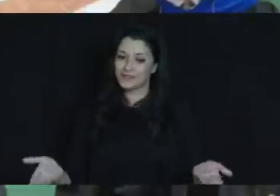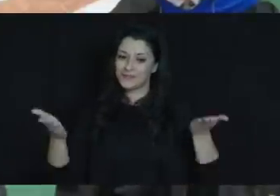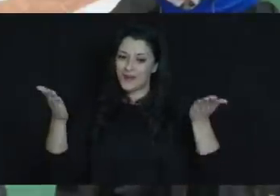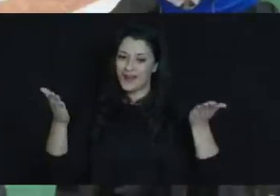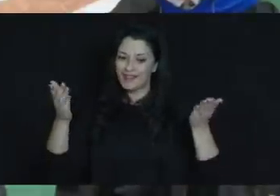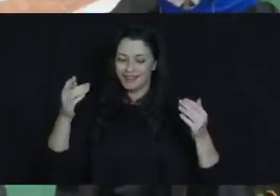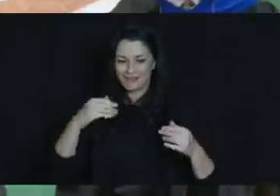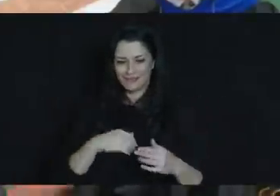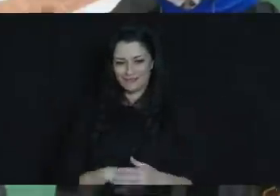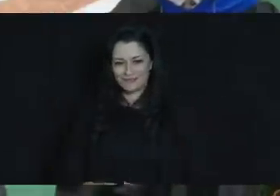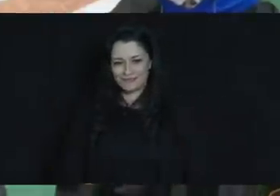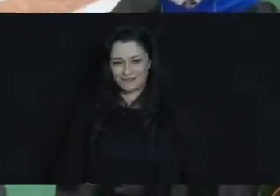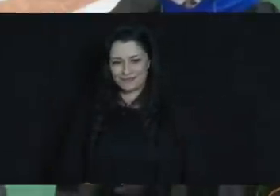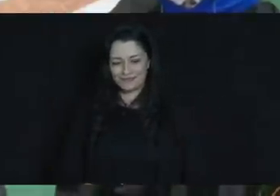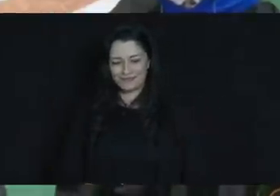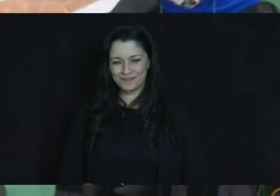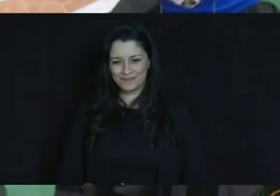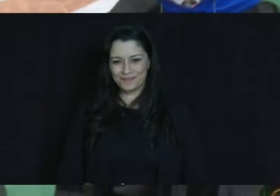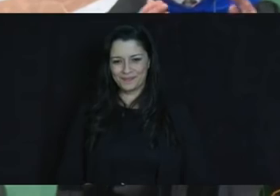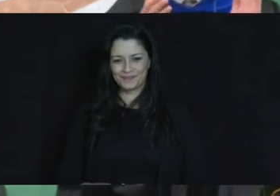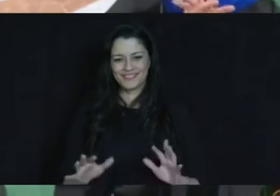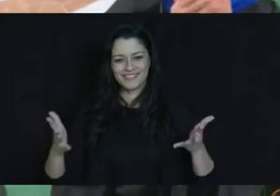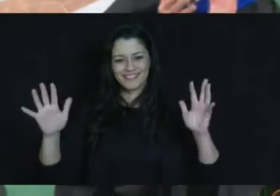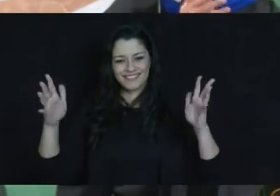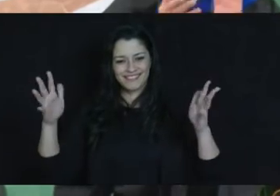be recognized?